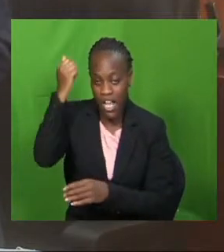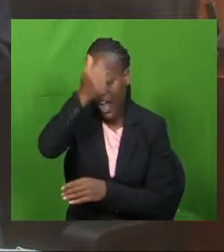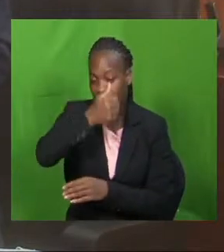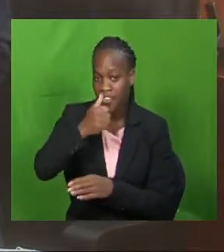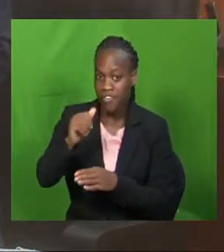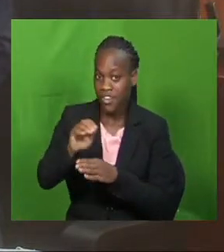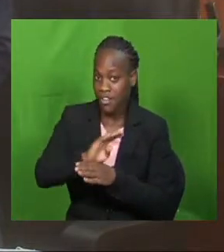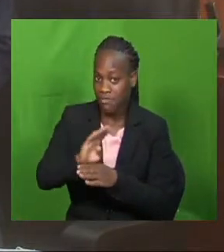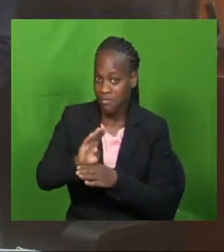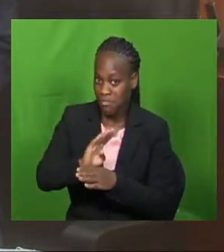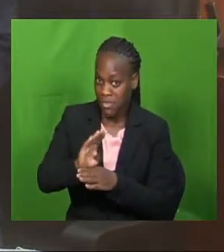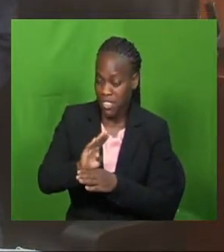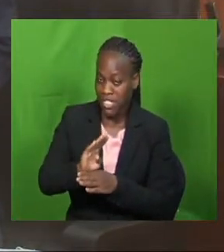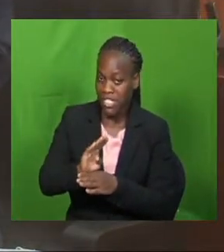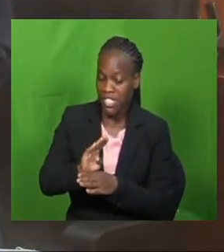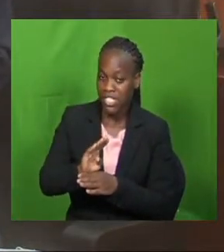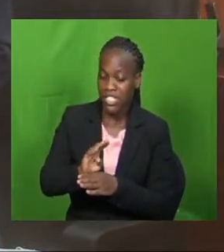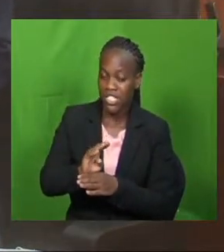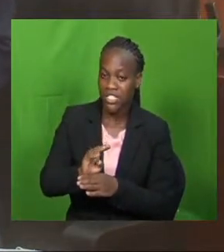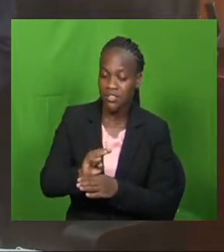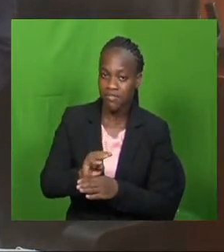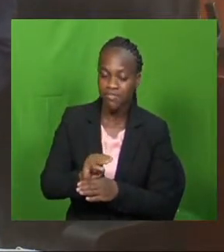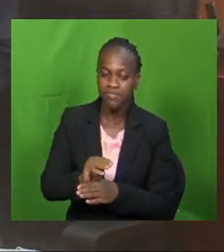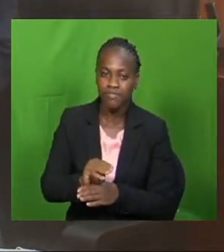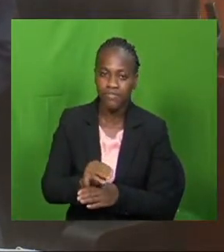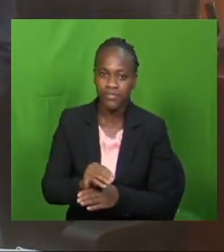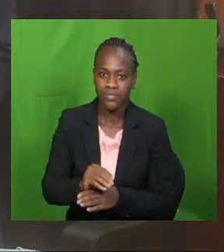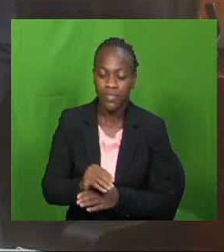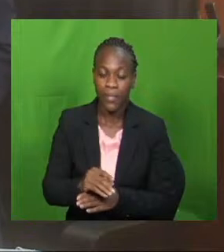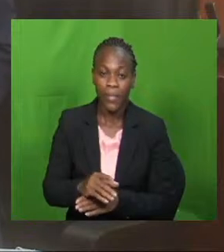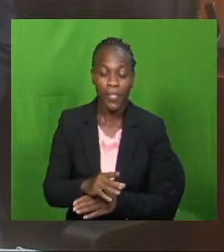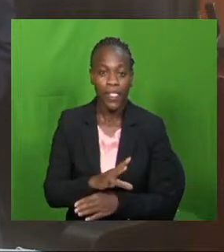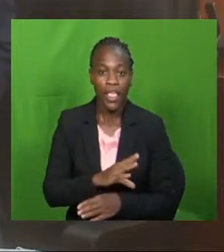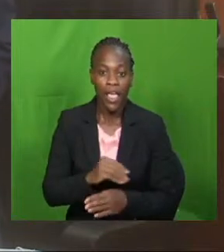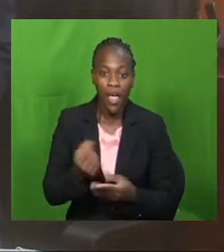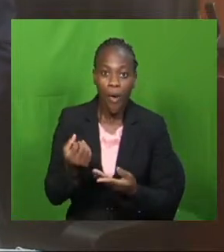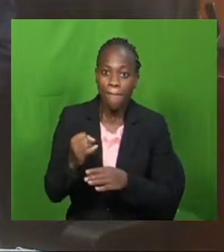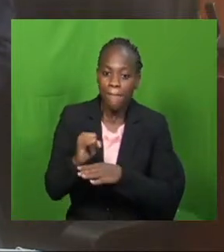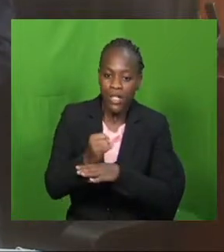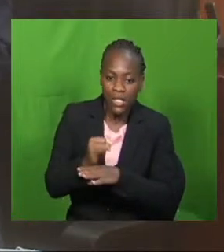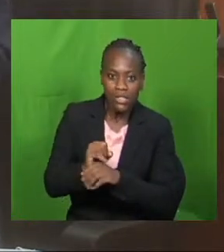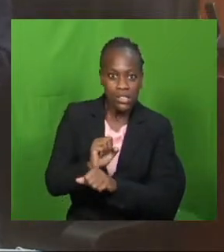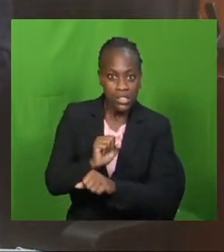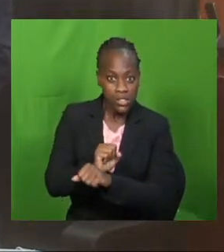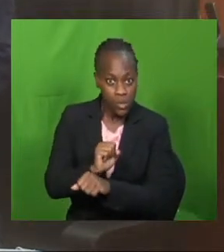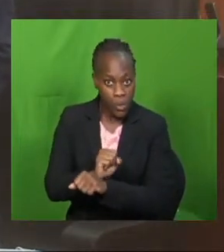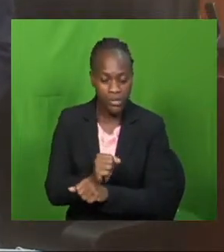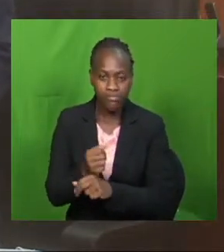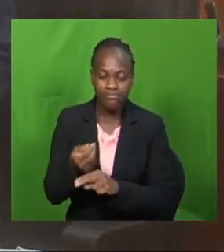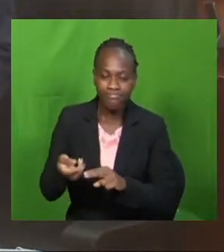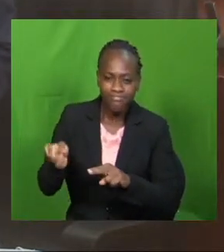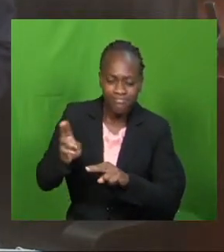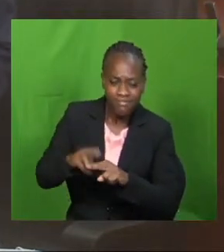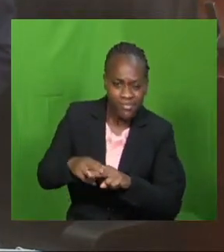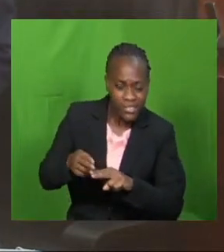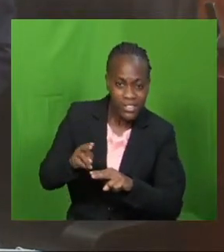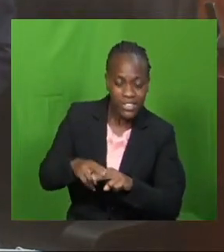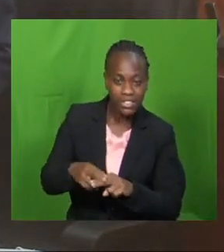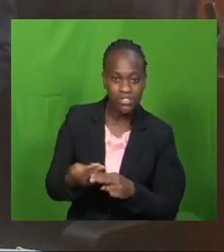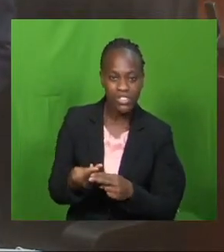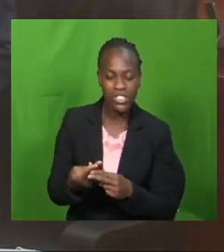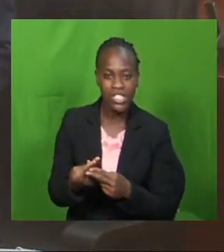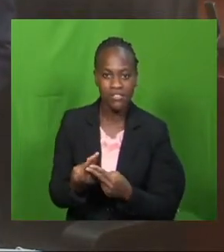include: 1, fostering specialization and boosting industrialization, increasing employment and